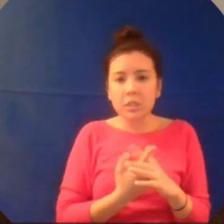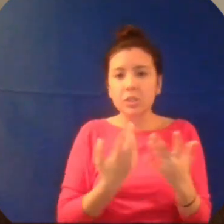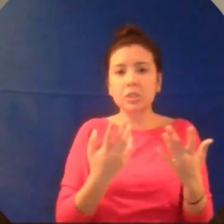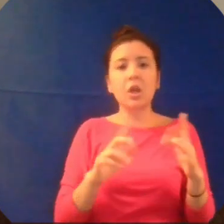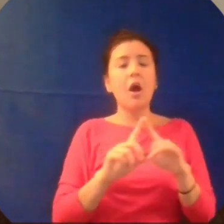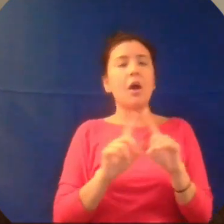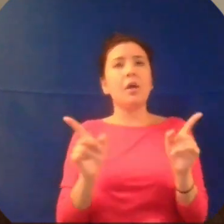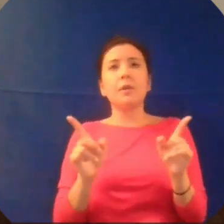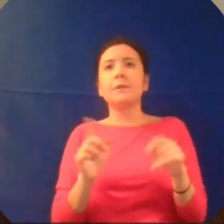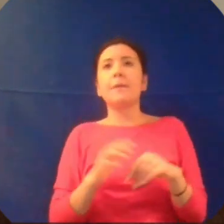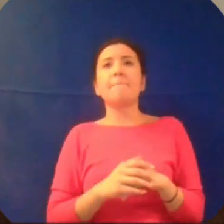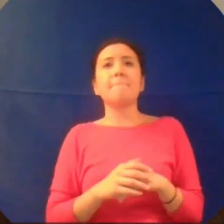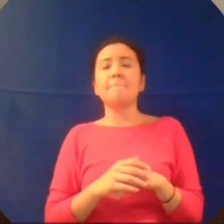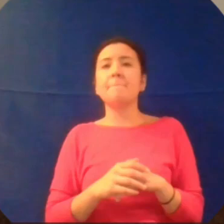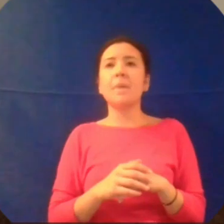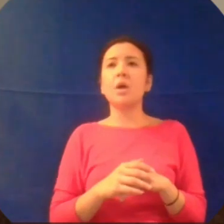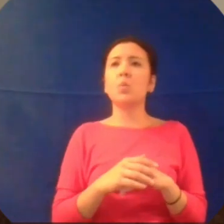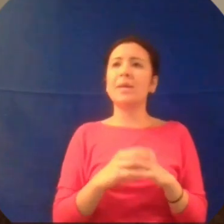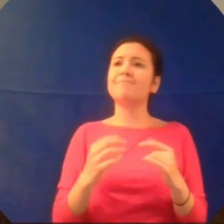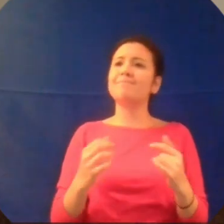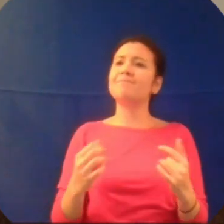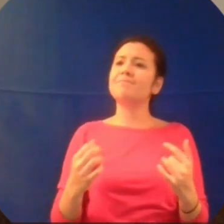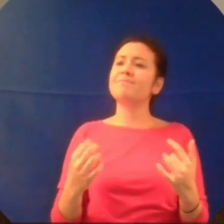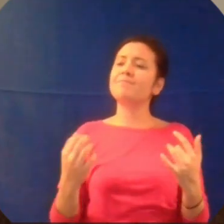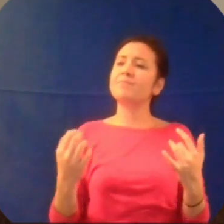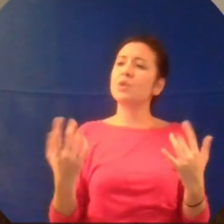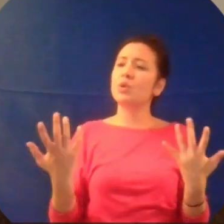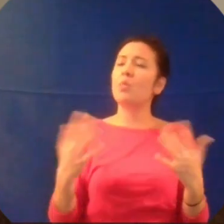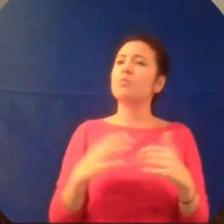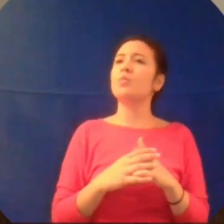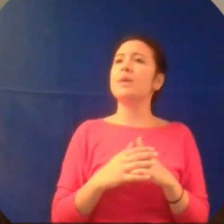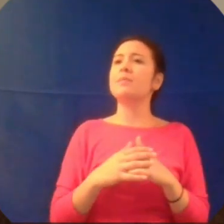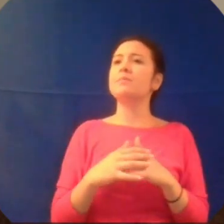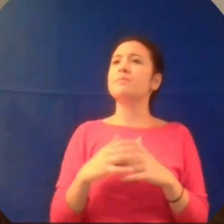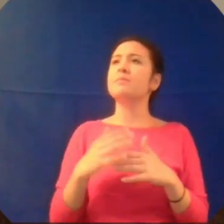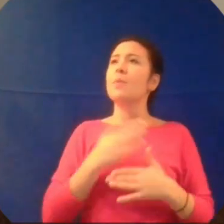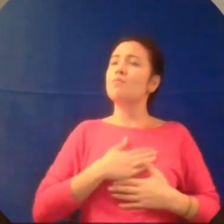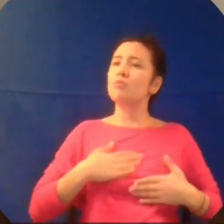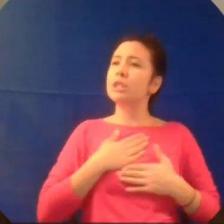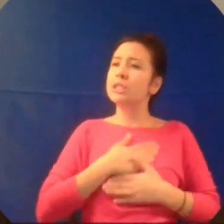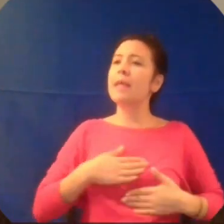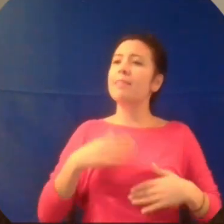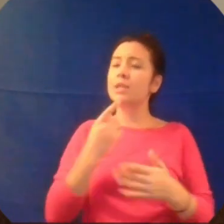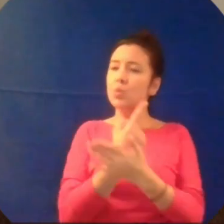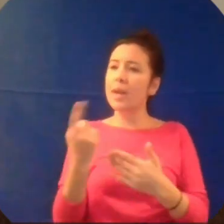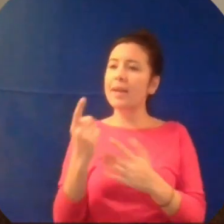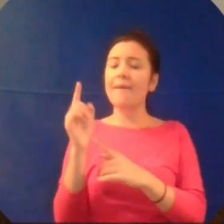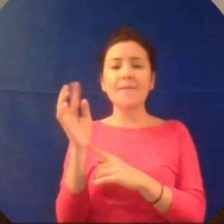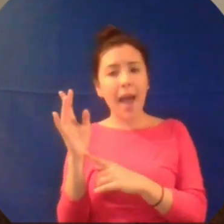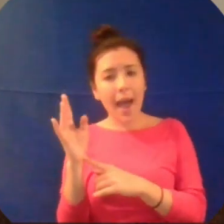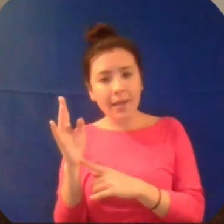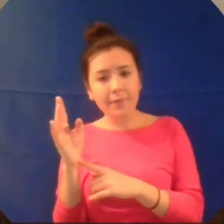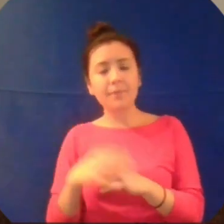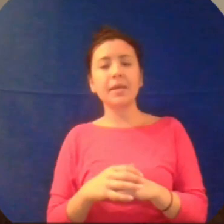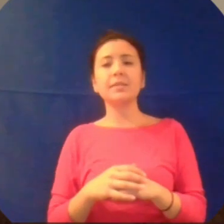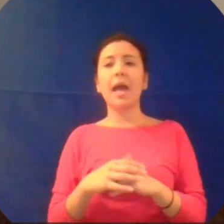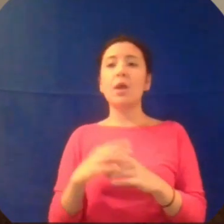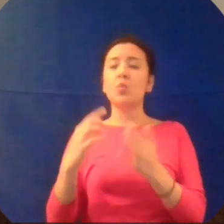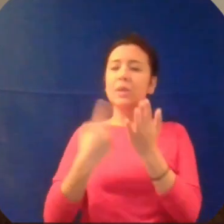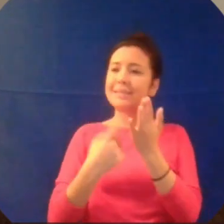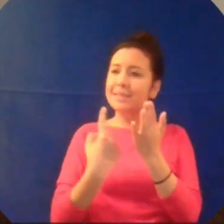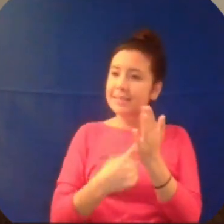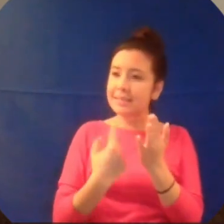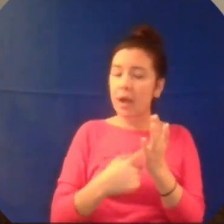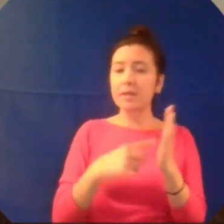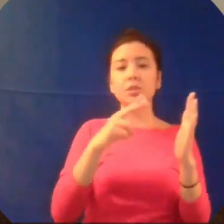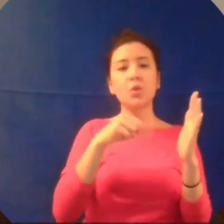of days yet. You know, we embrace this fourth week of Advent as fully as we possibly can. And we need to talk about what these